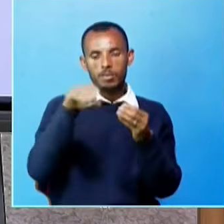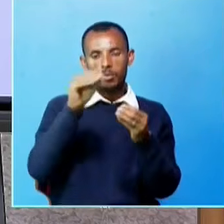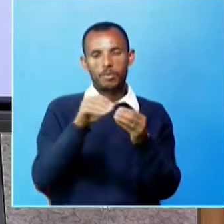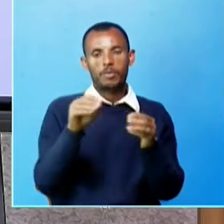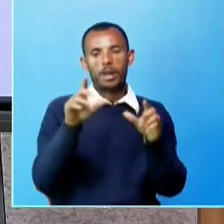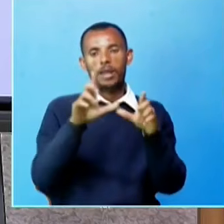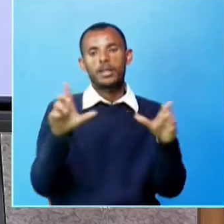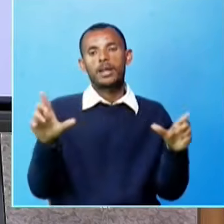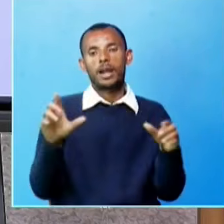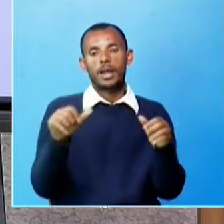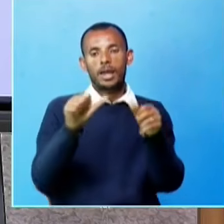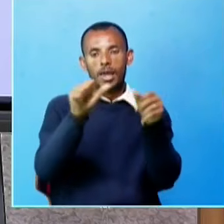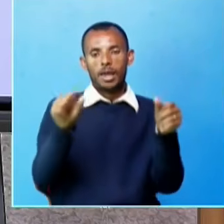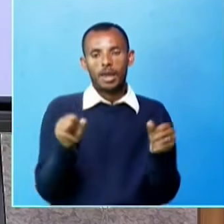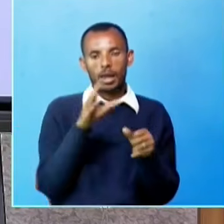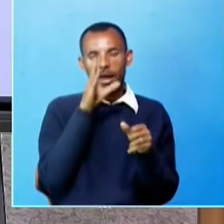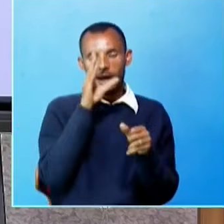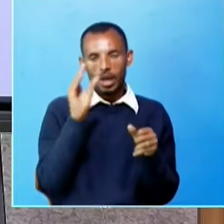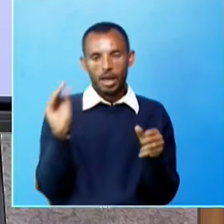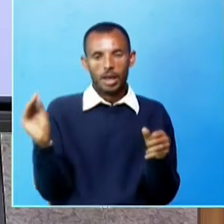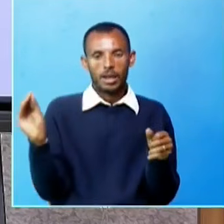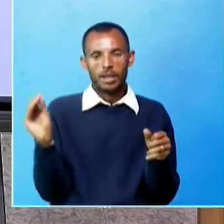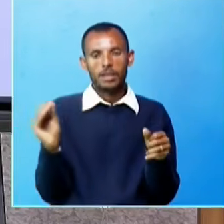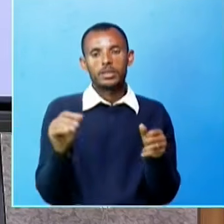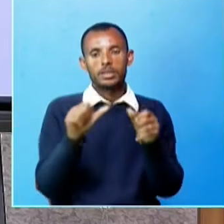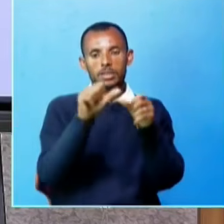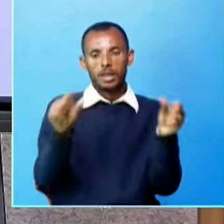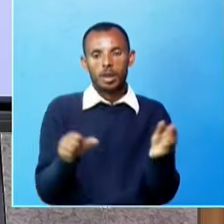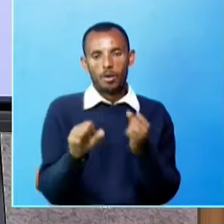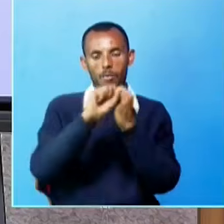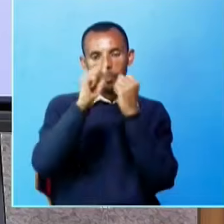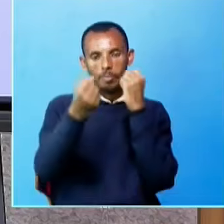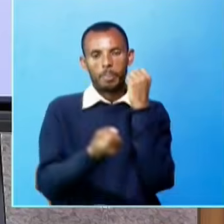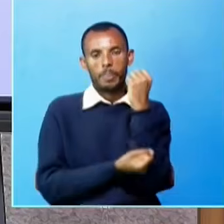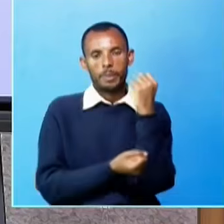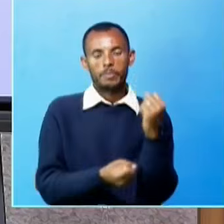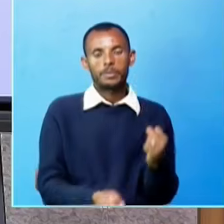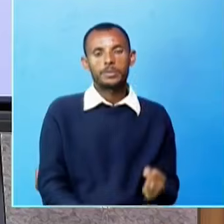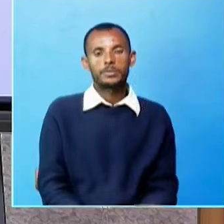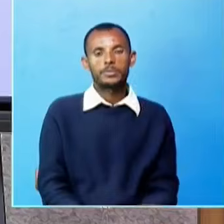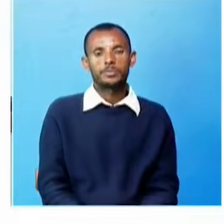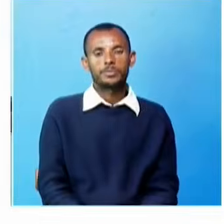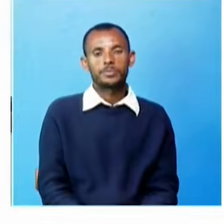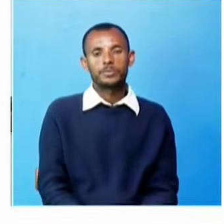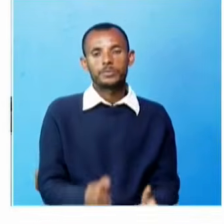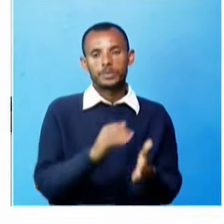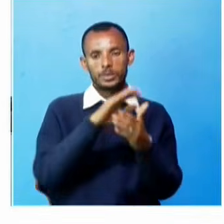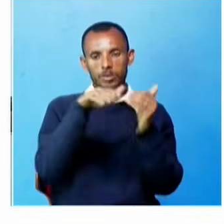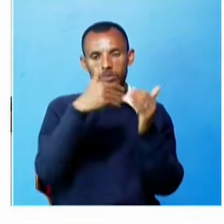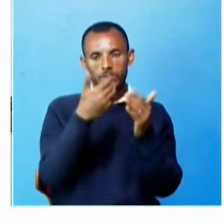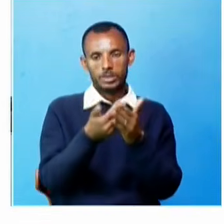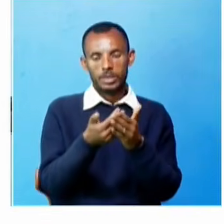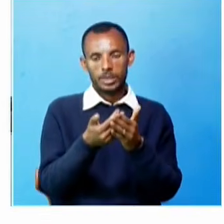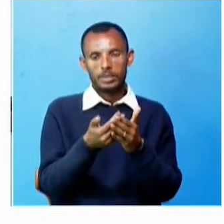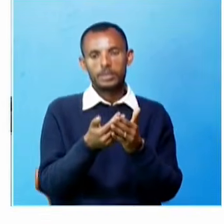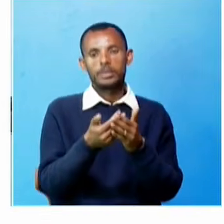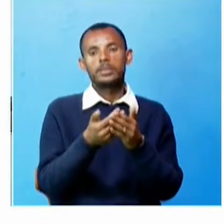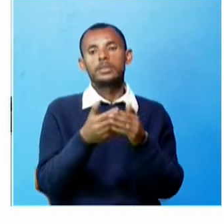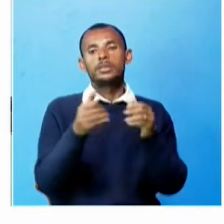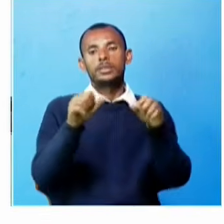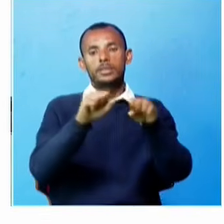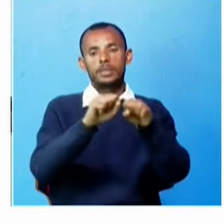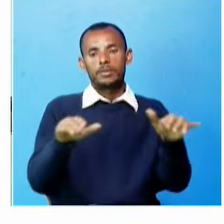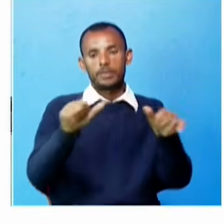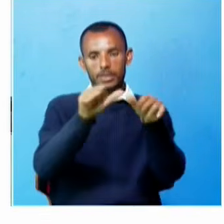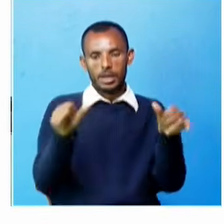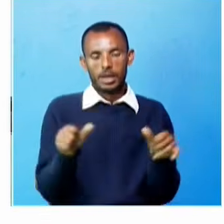lateral surface area and the area of the bases. So the total surface area is given